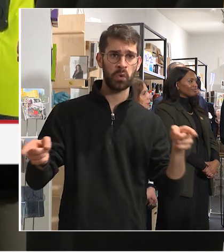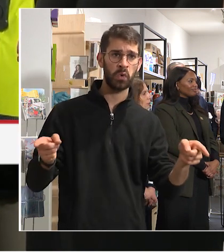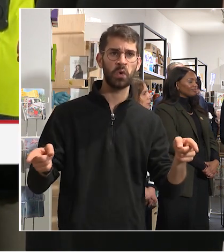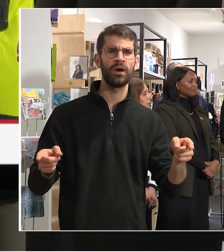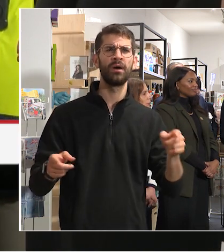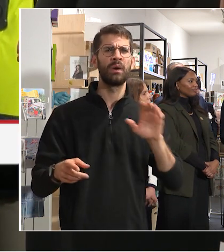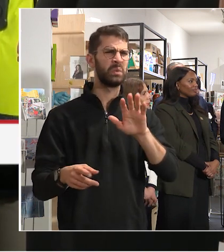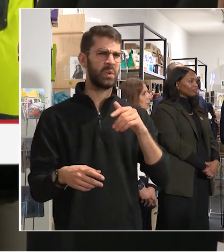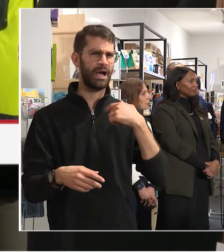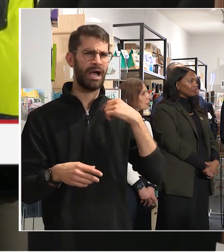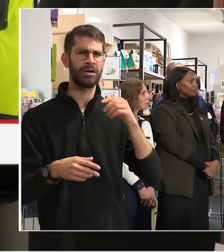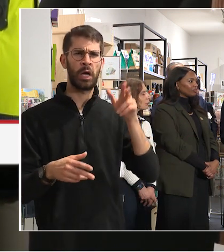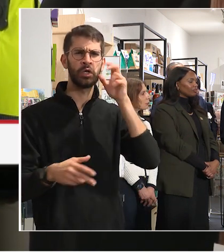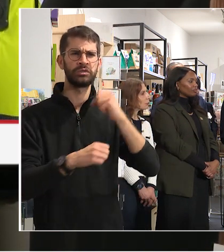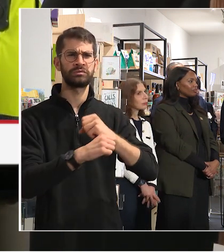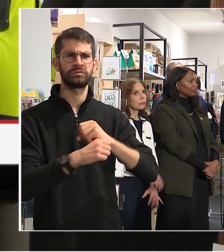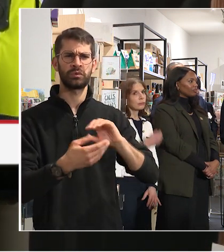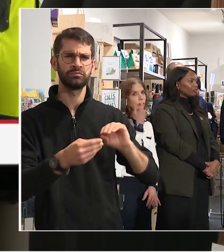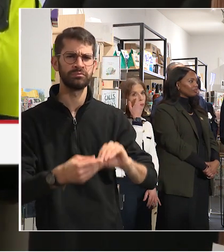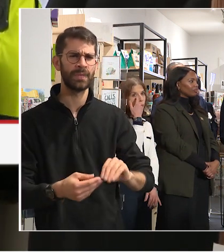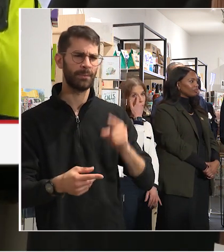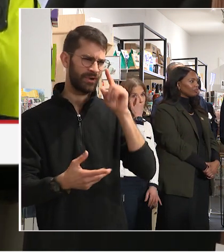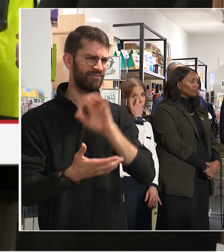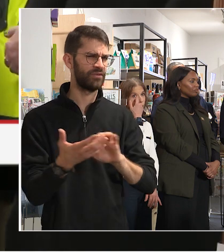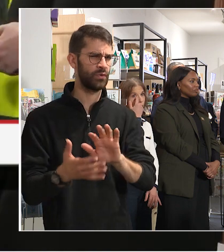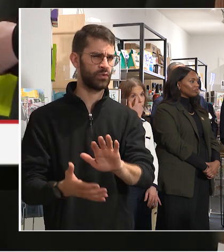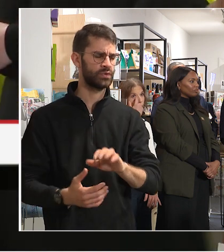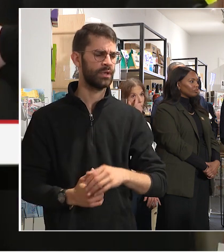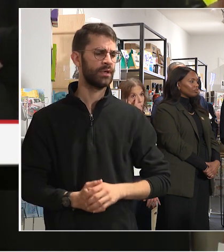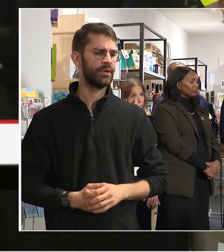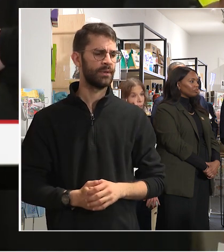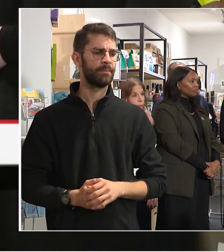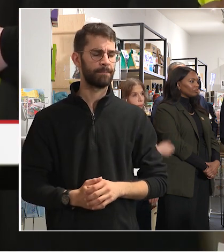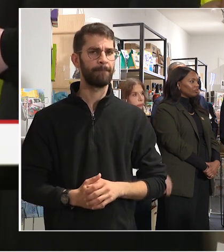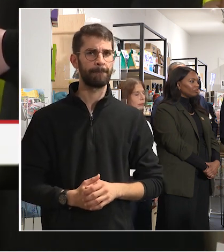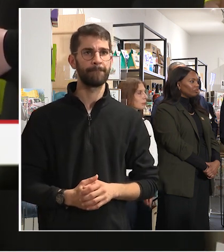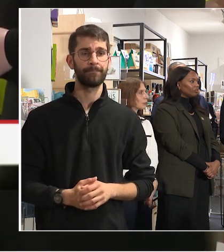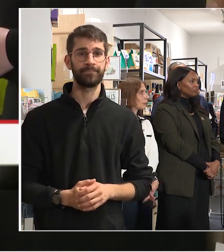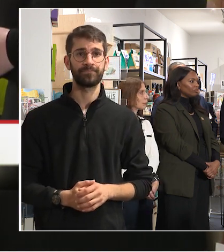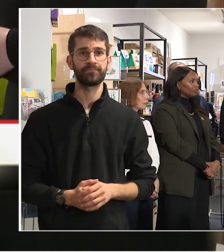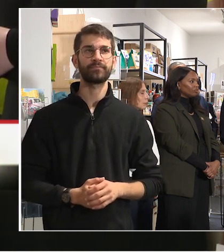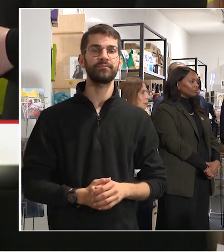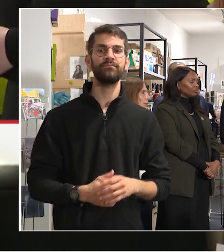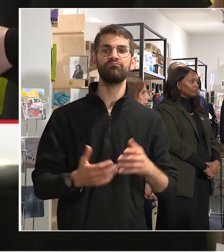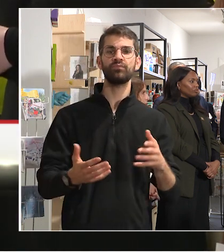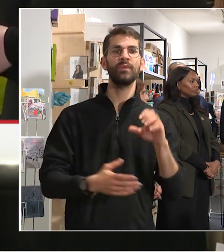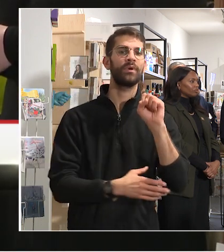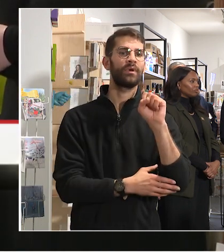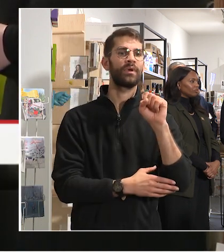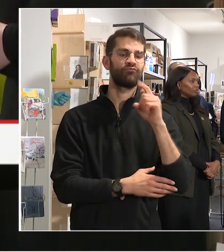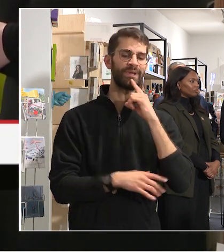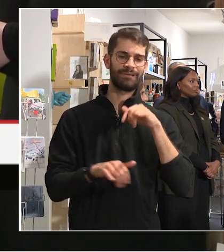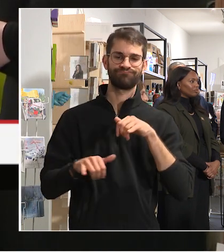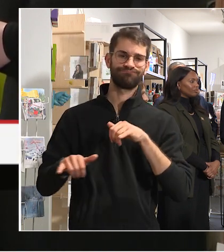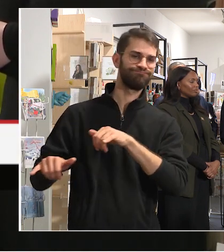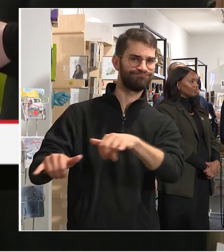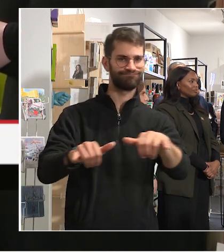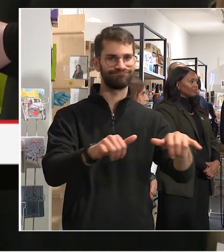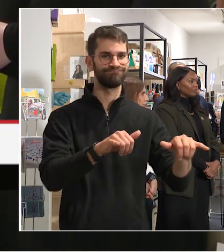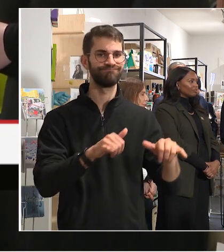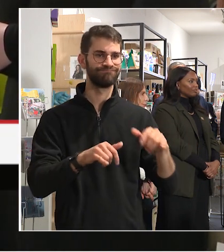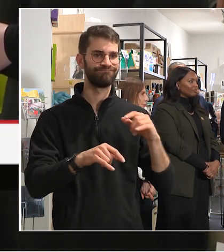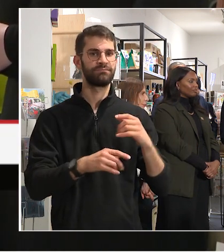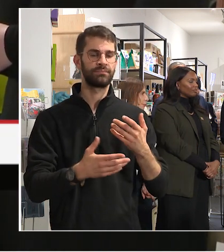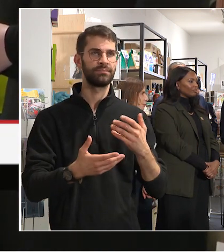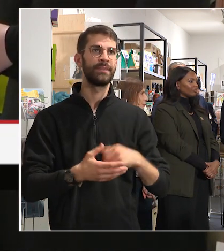the adjectives here. So I think the status quo is, well,